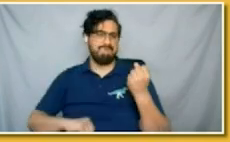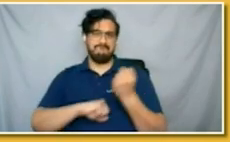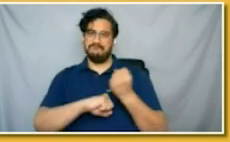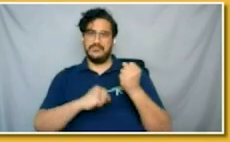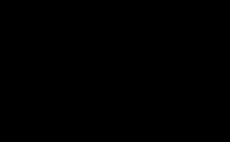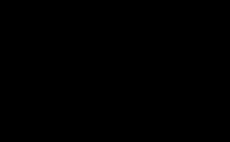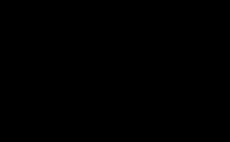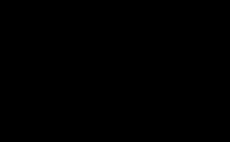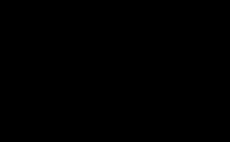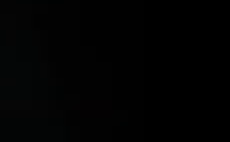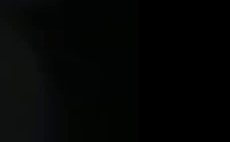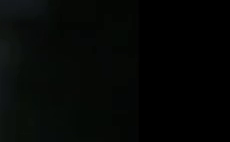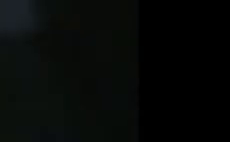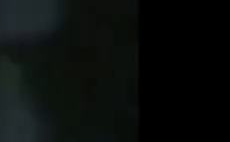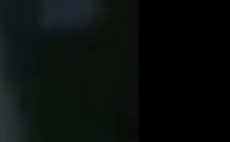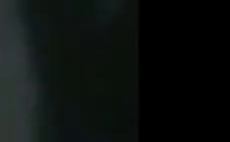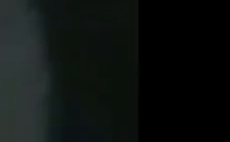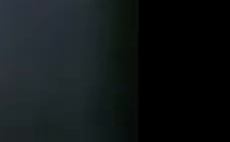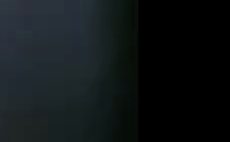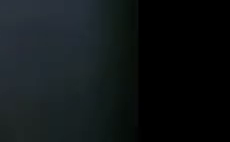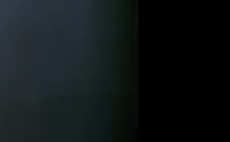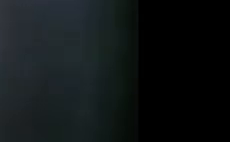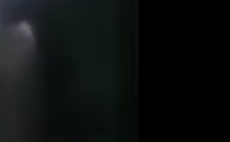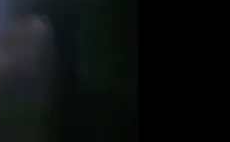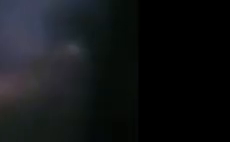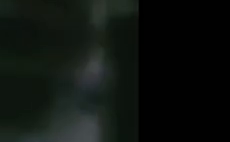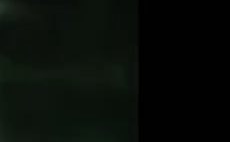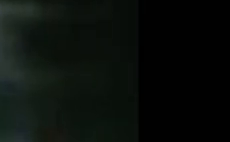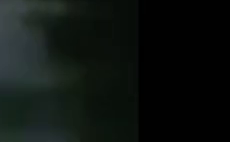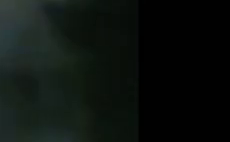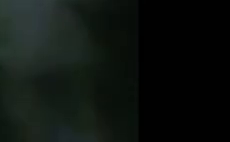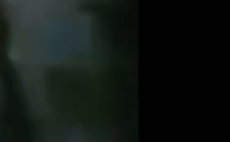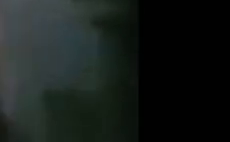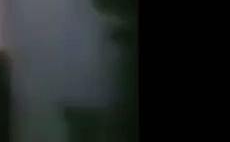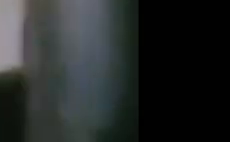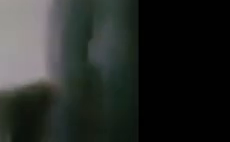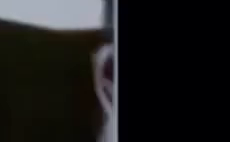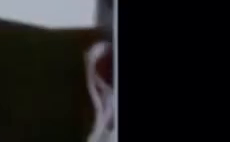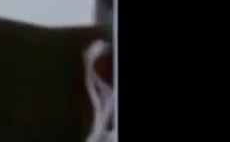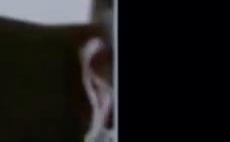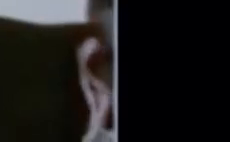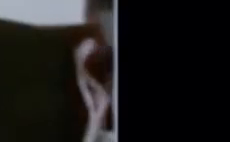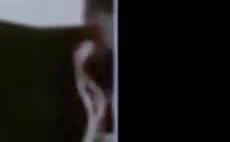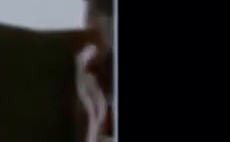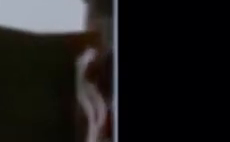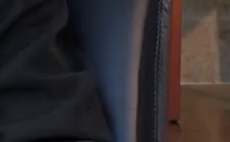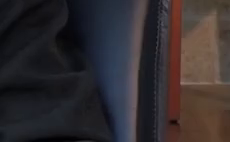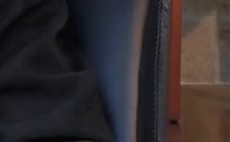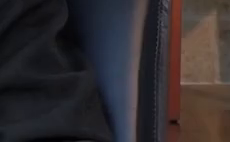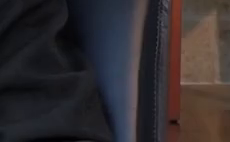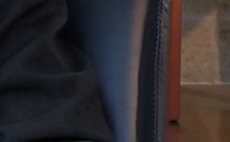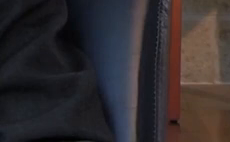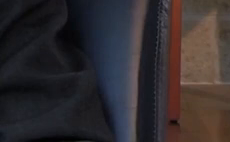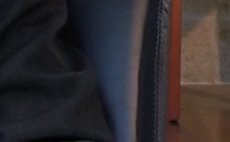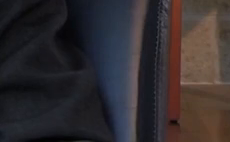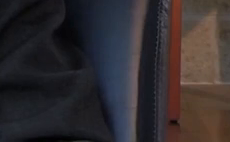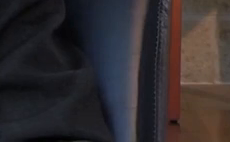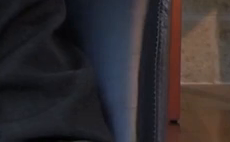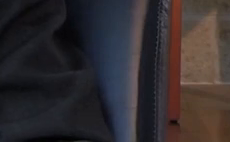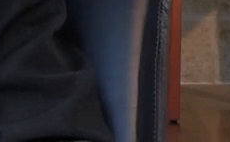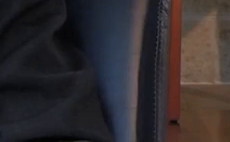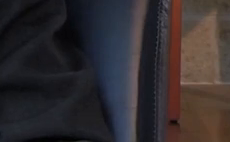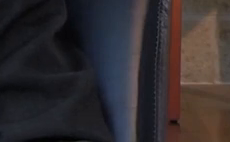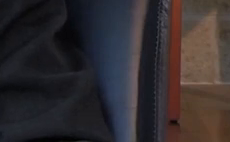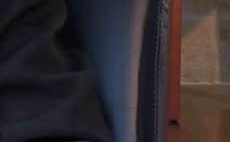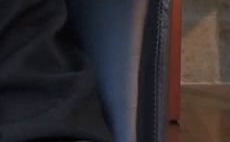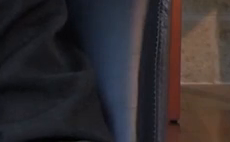Postal Service. We called it a wildcat strike because postal workers went out on strike in opposition to what the